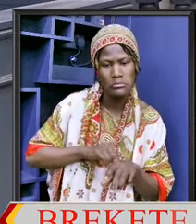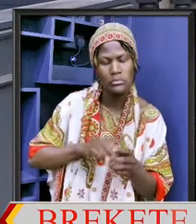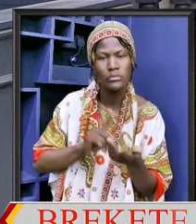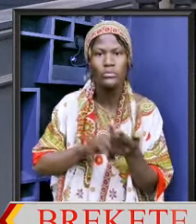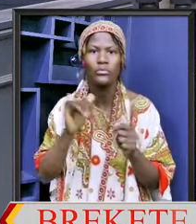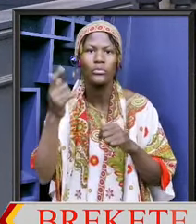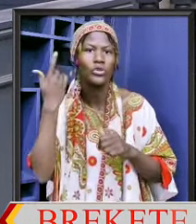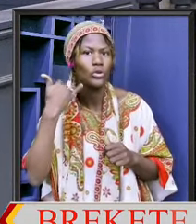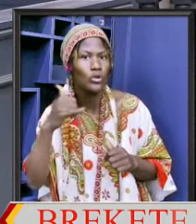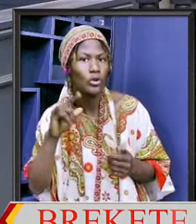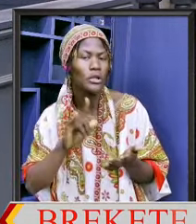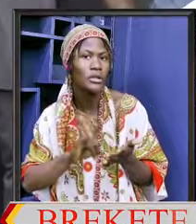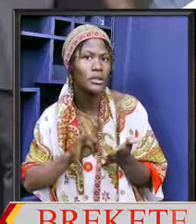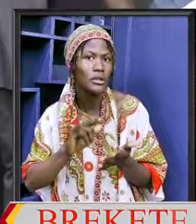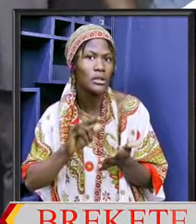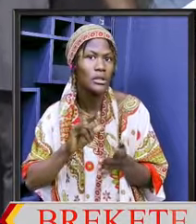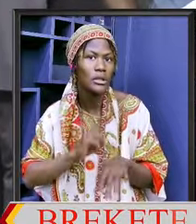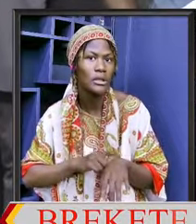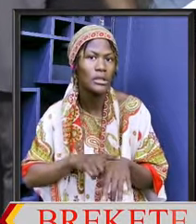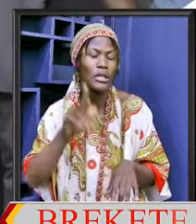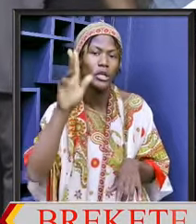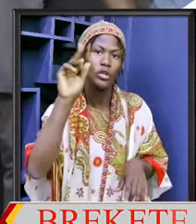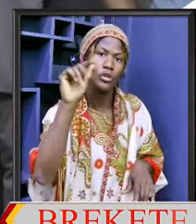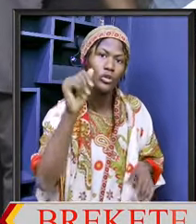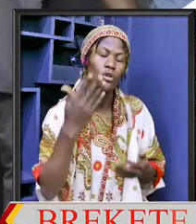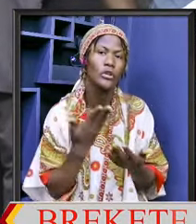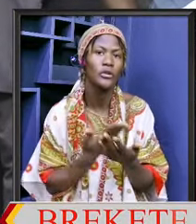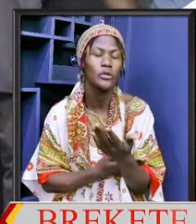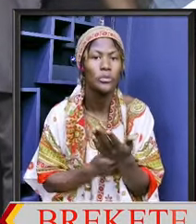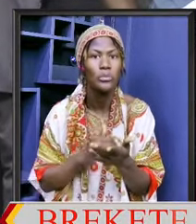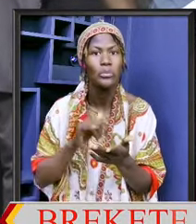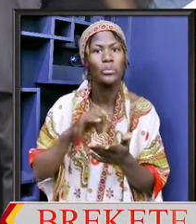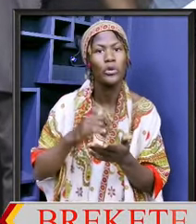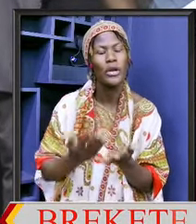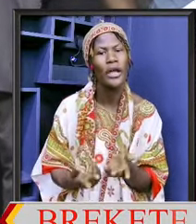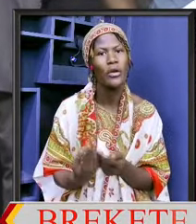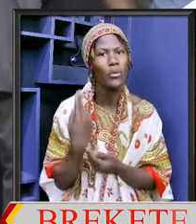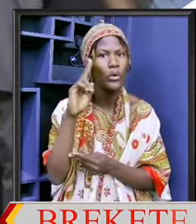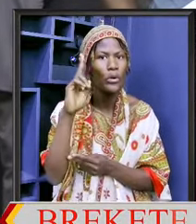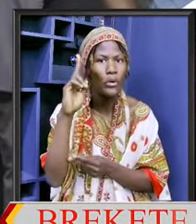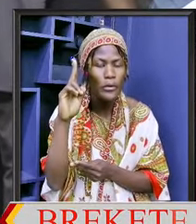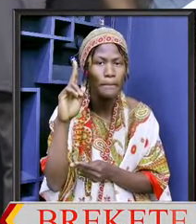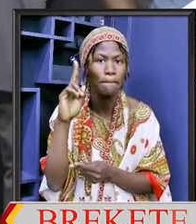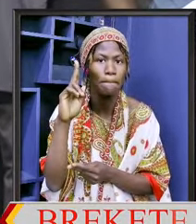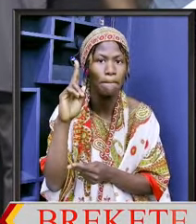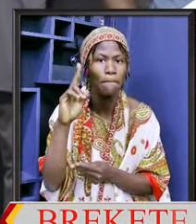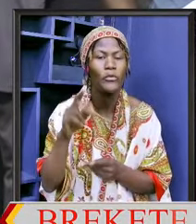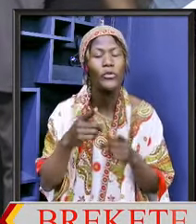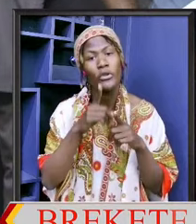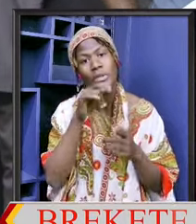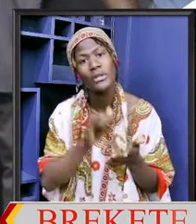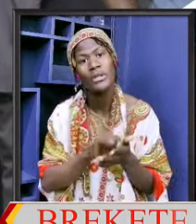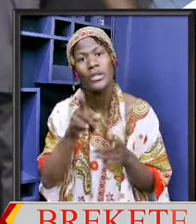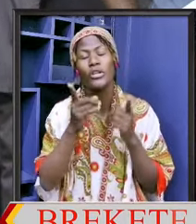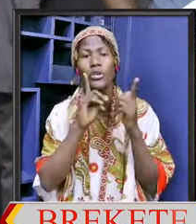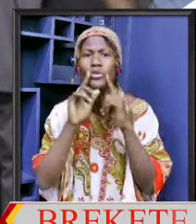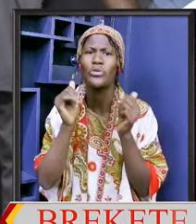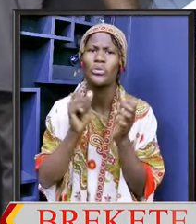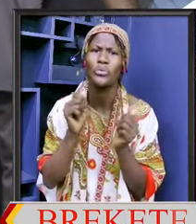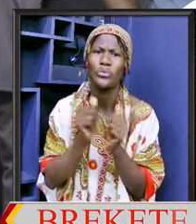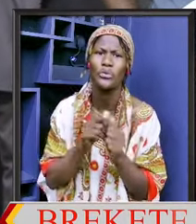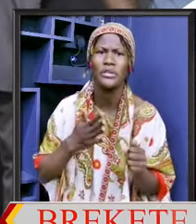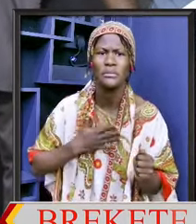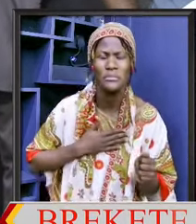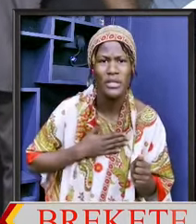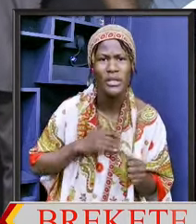yes, because I think it's an emergency. Yes, when sir. You do explain to me, say the police, this is what they didn't know fair. Say now they hold on a